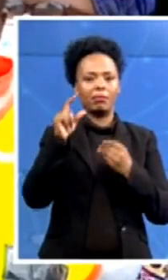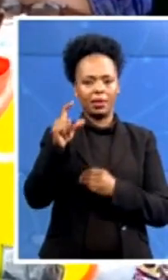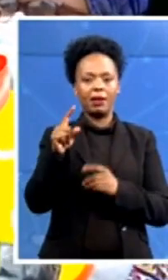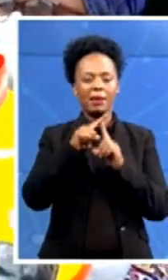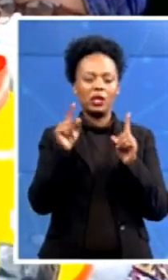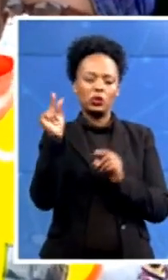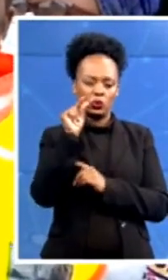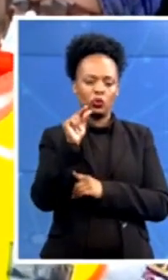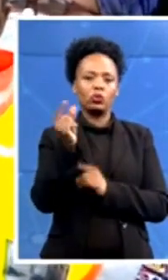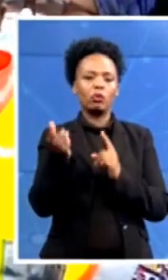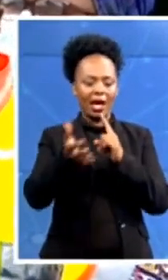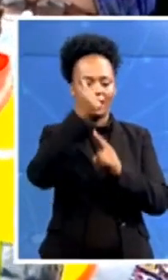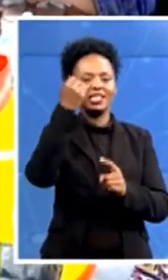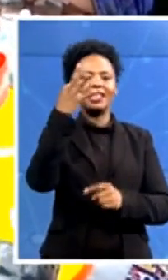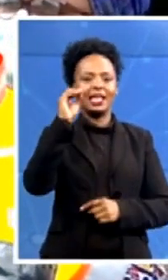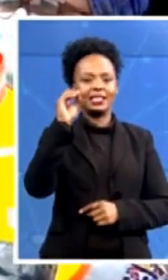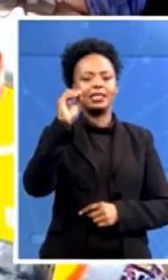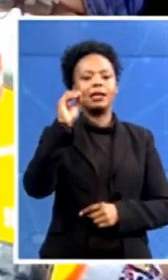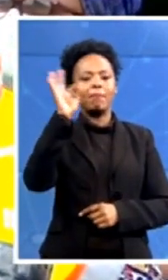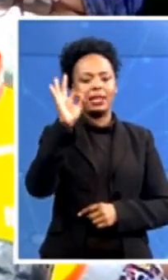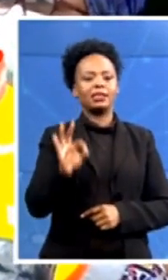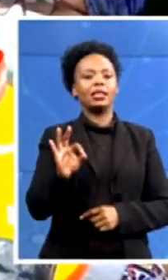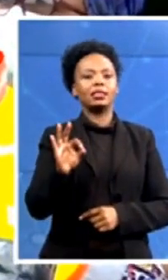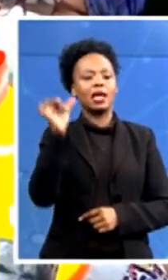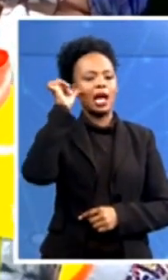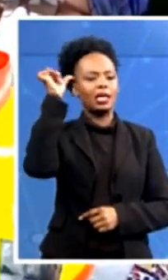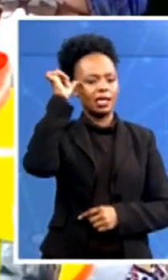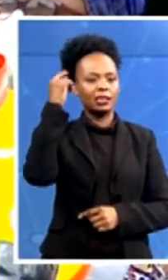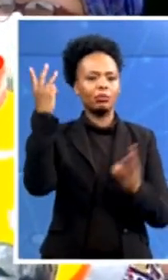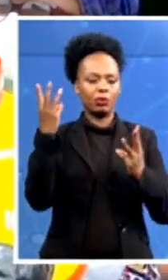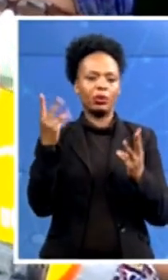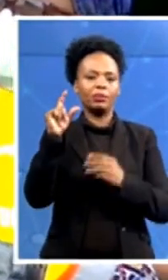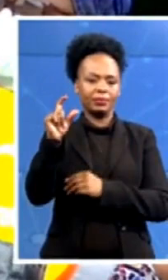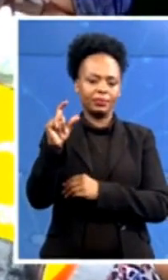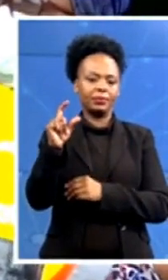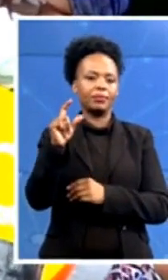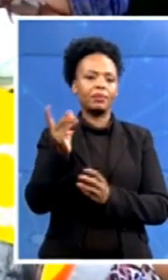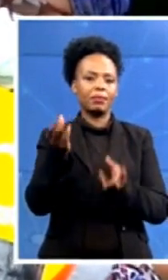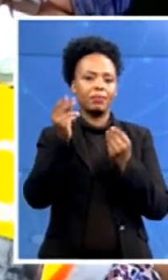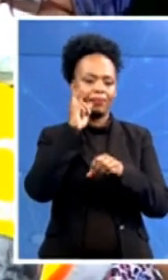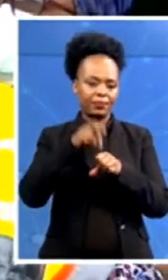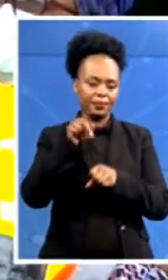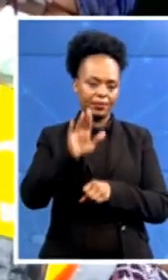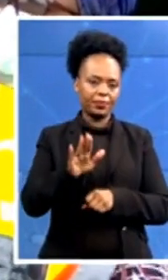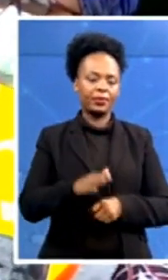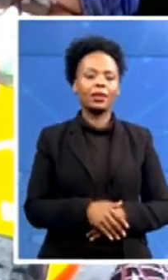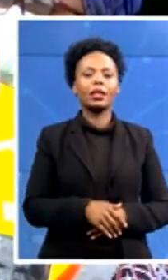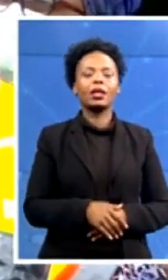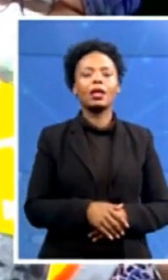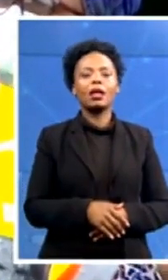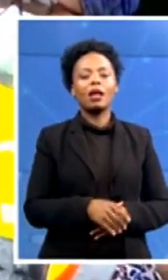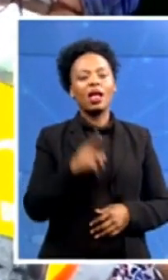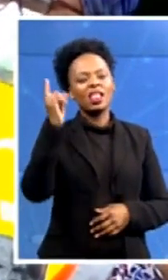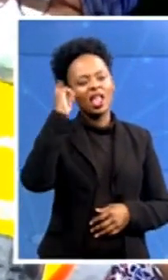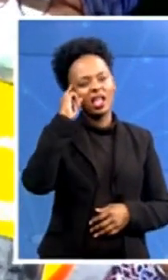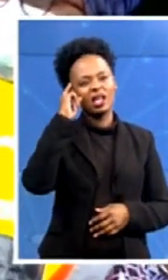somewhere, as if I remember very well, it's somewhere around number 5